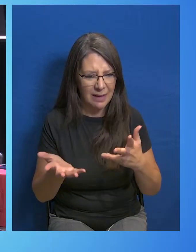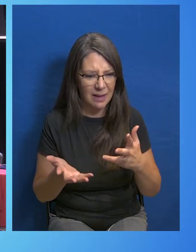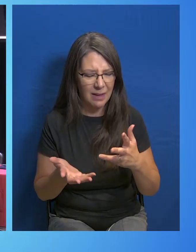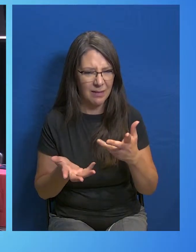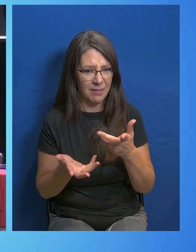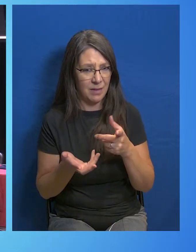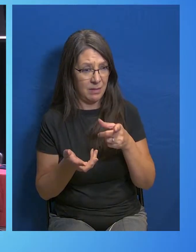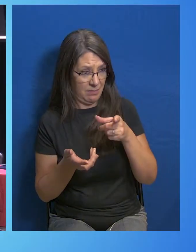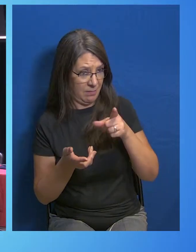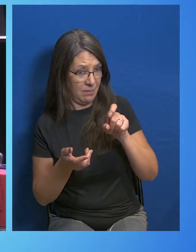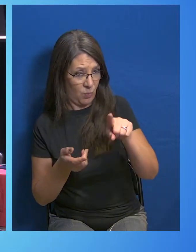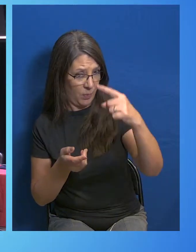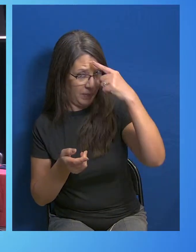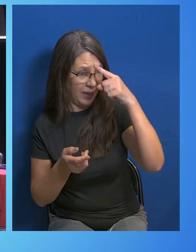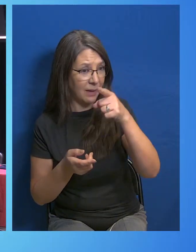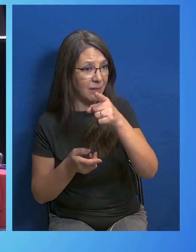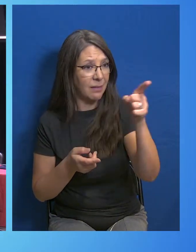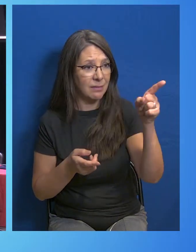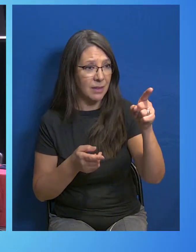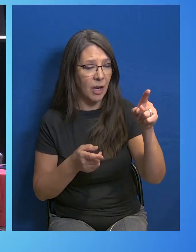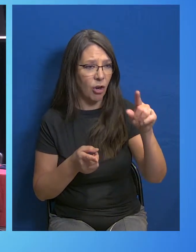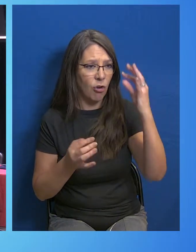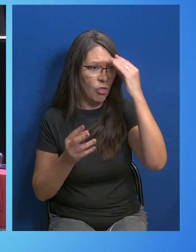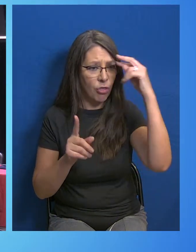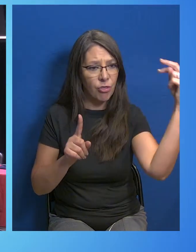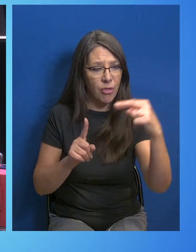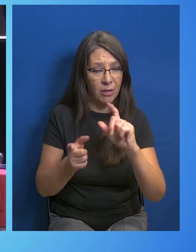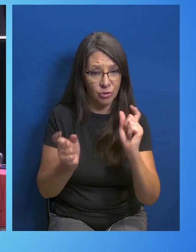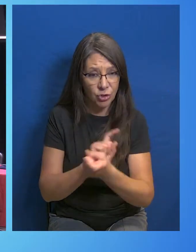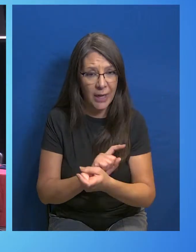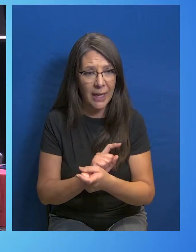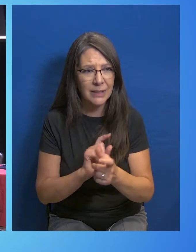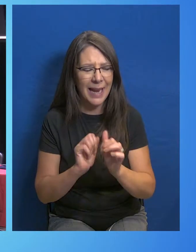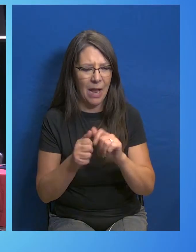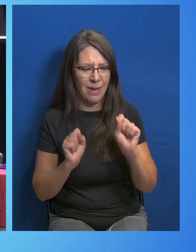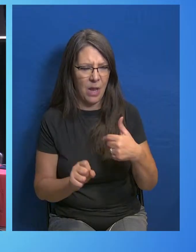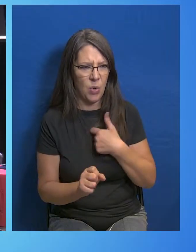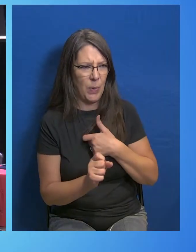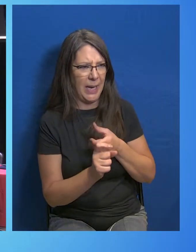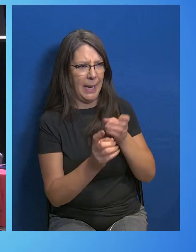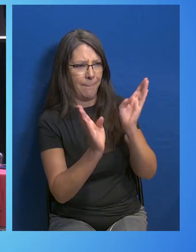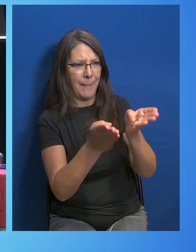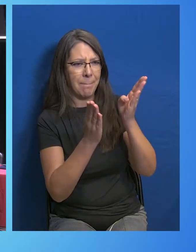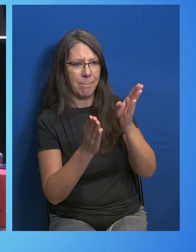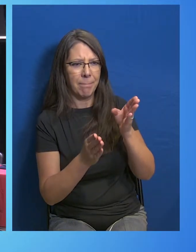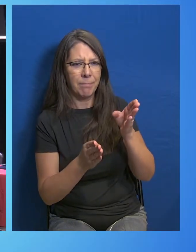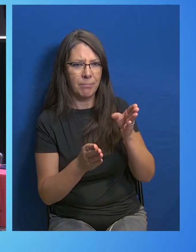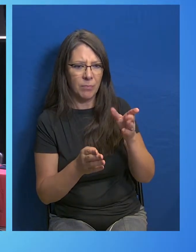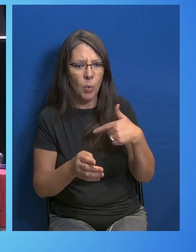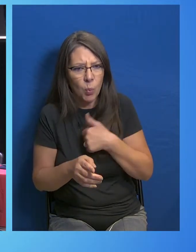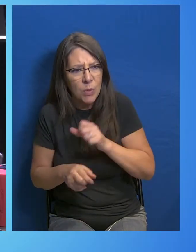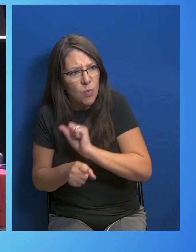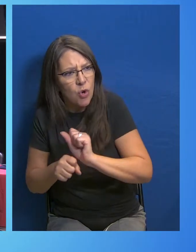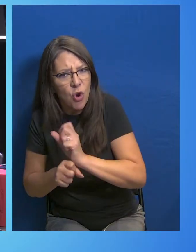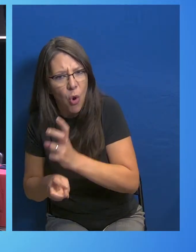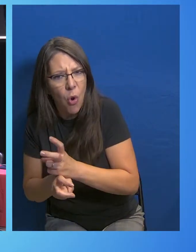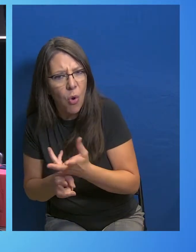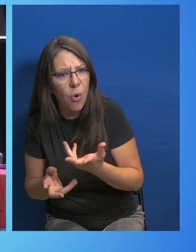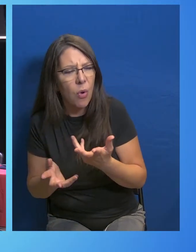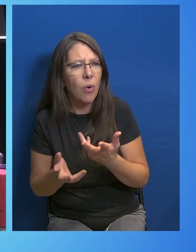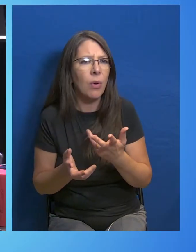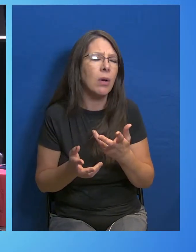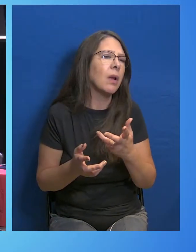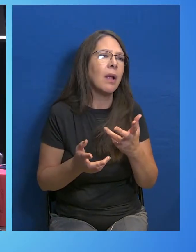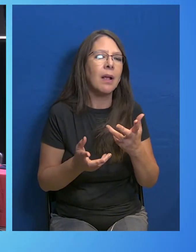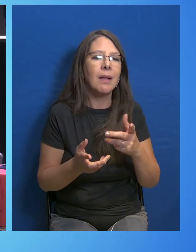to convince them that we're working hard, that we're working very hard, that we're doing what we need to do? How do we convince them of that? Not